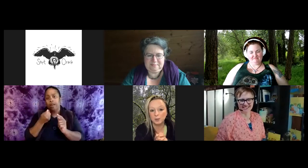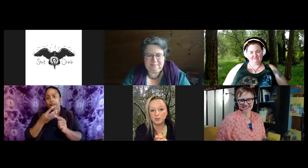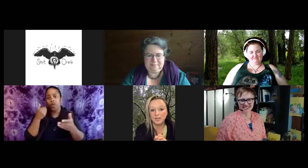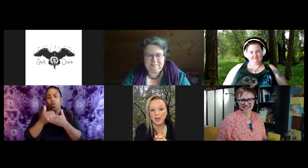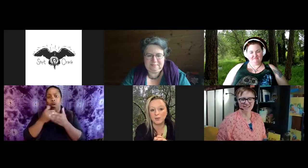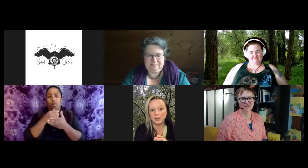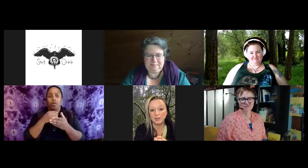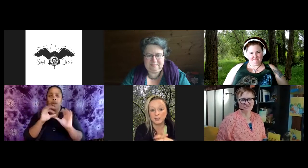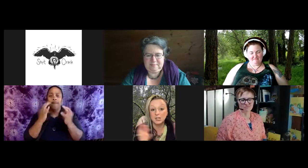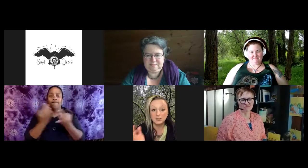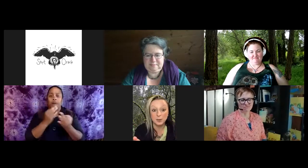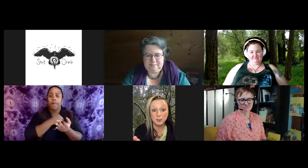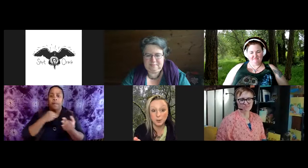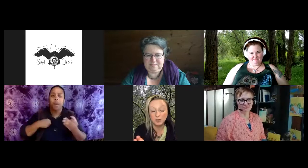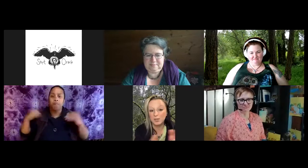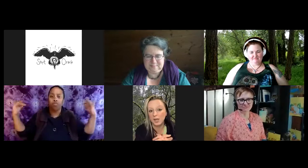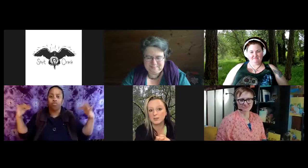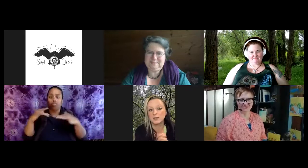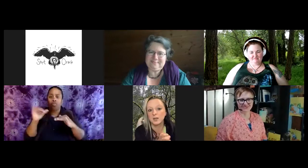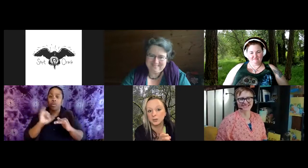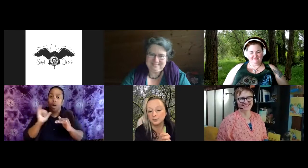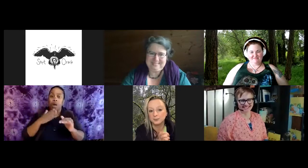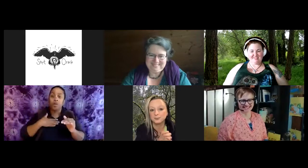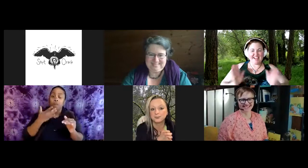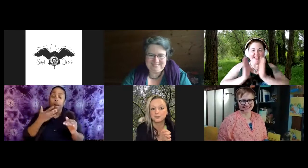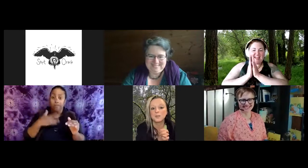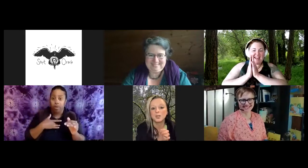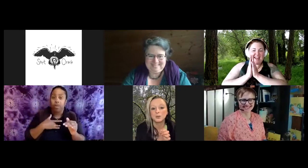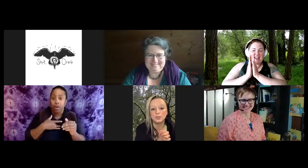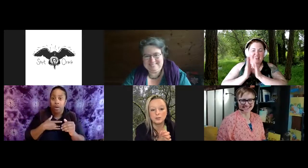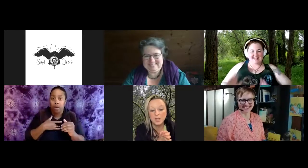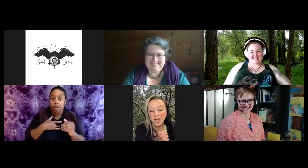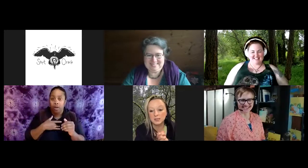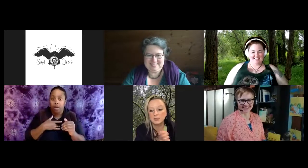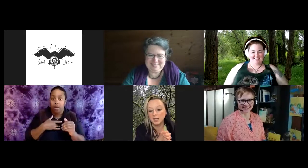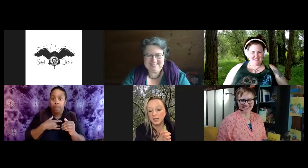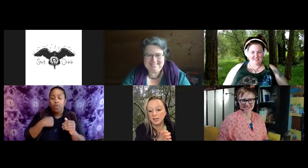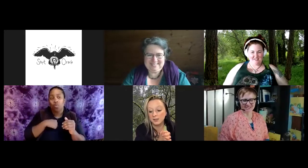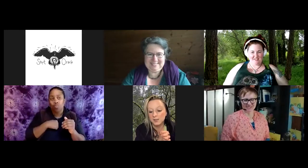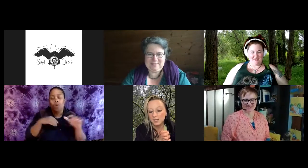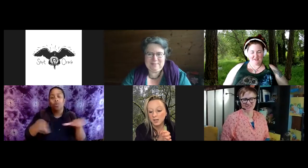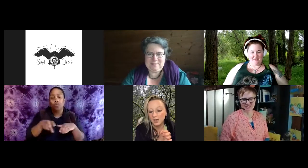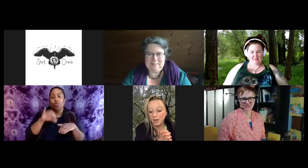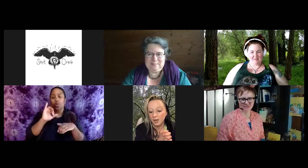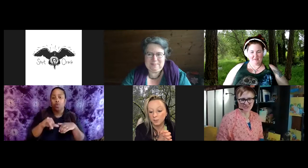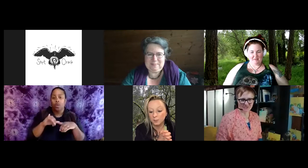family members gathering, because it's also my birthday. So we do that, and